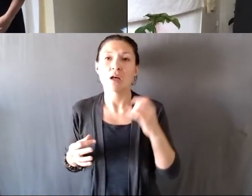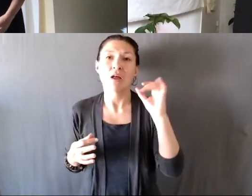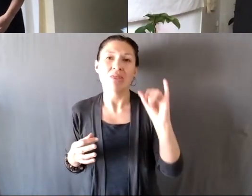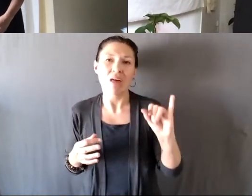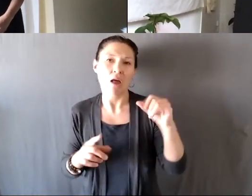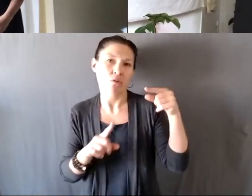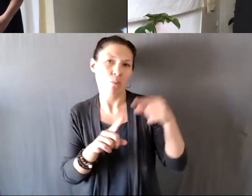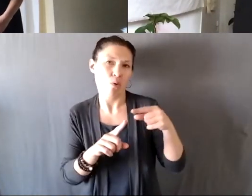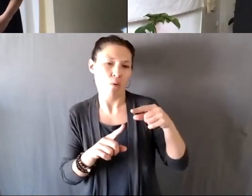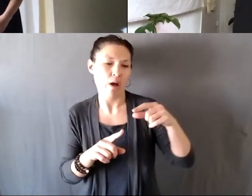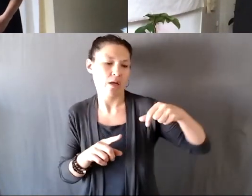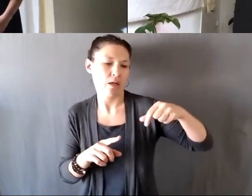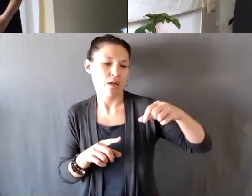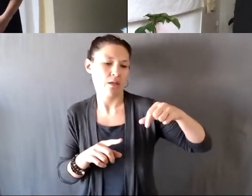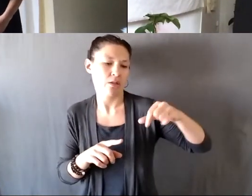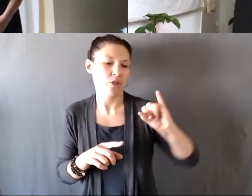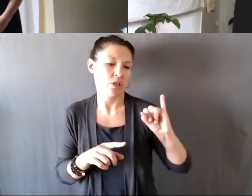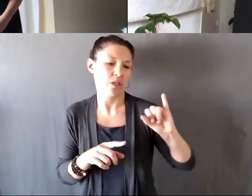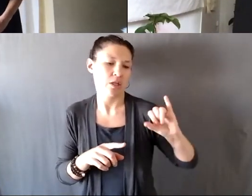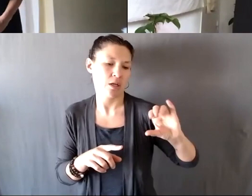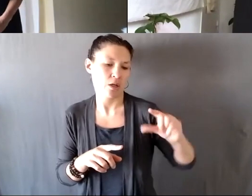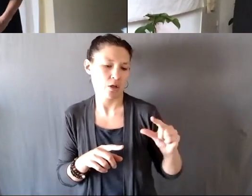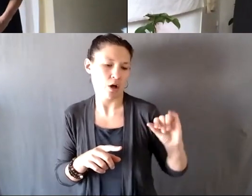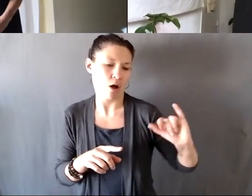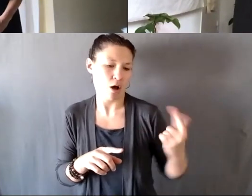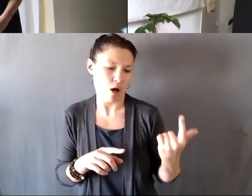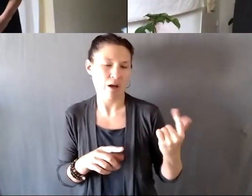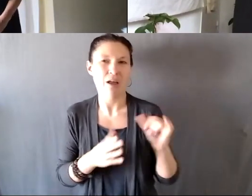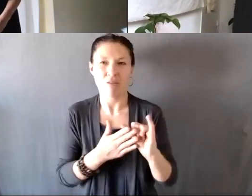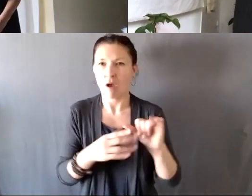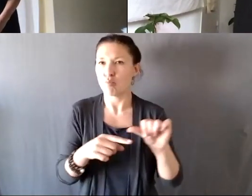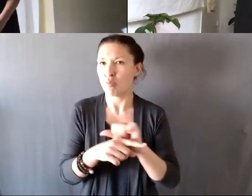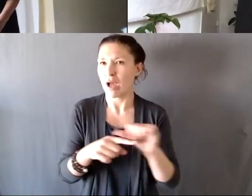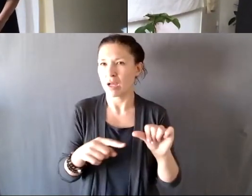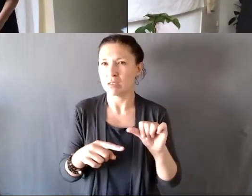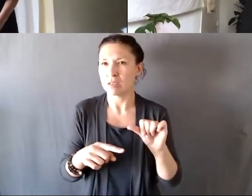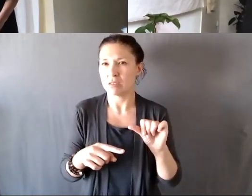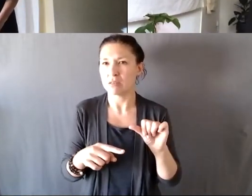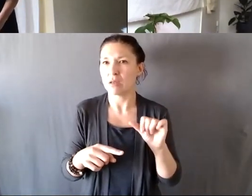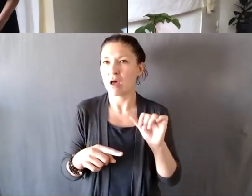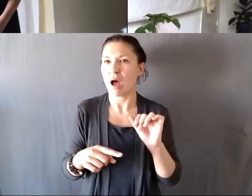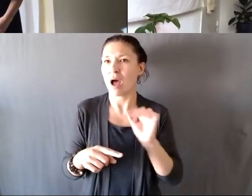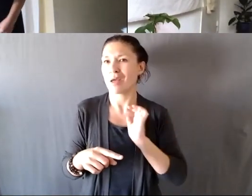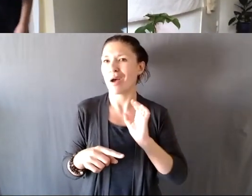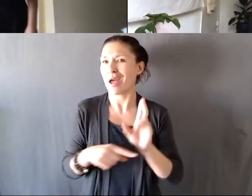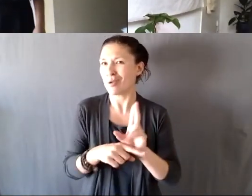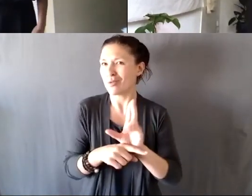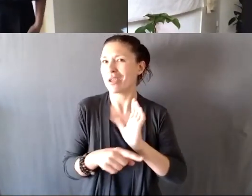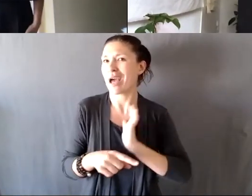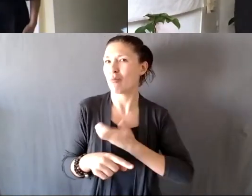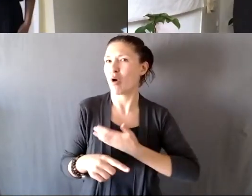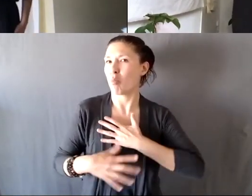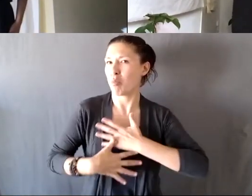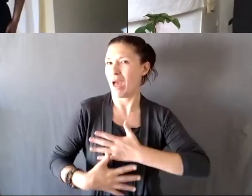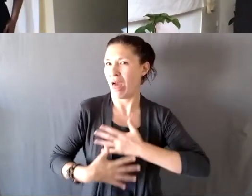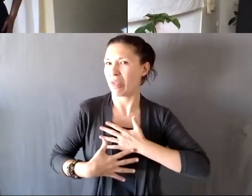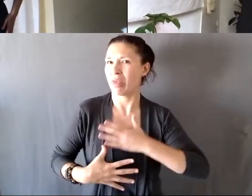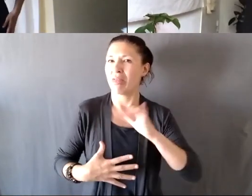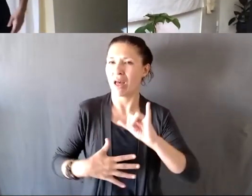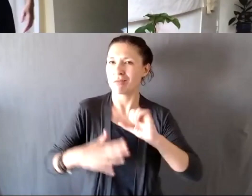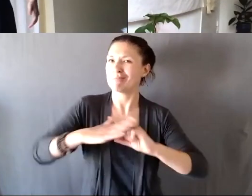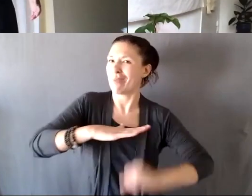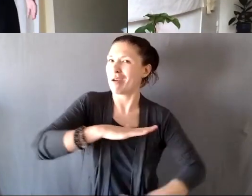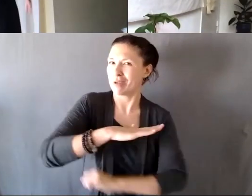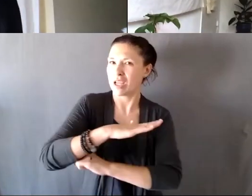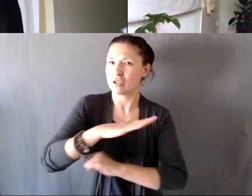the practice of life force. And Qi is breath or life force. Thank you, Lingji. All right, with